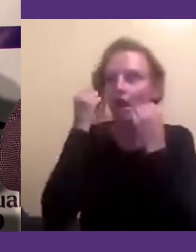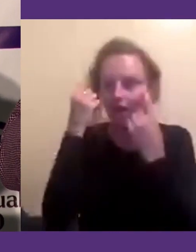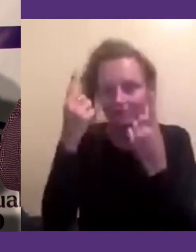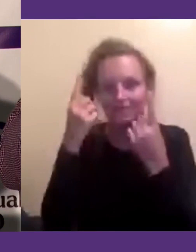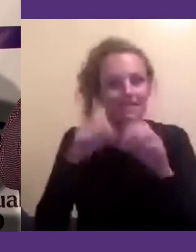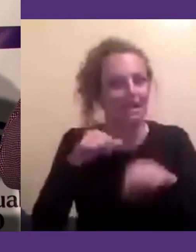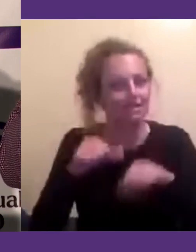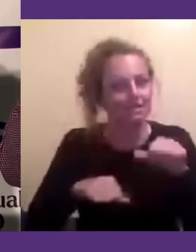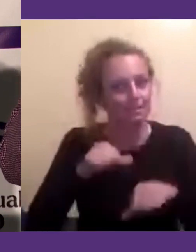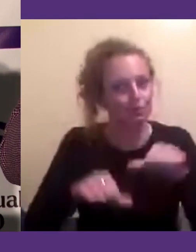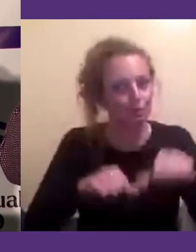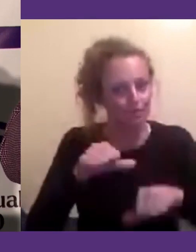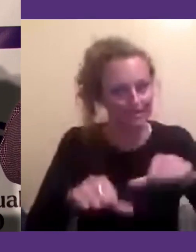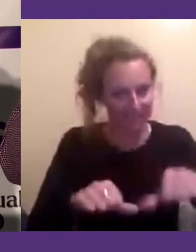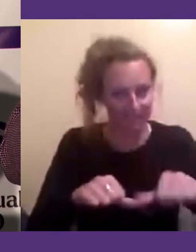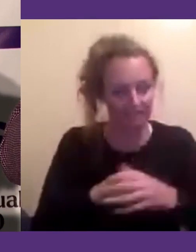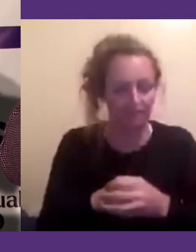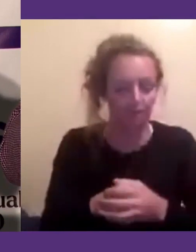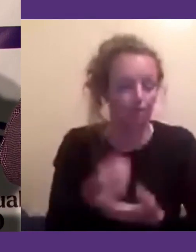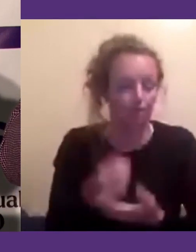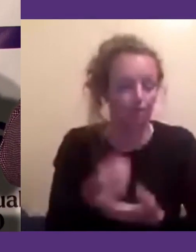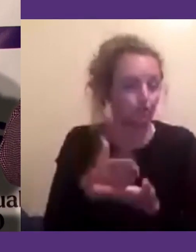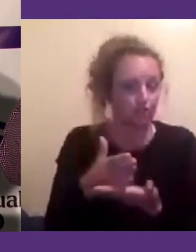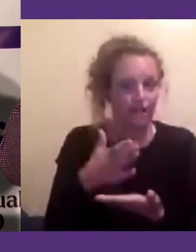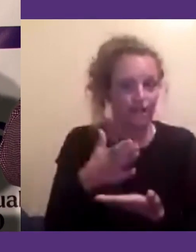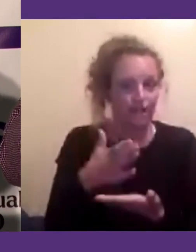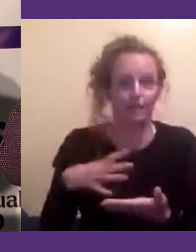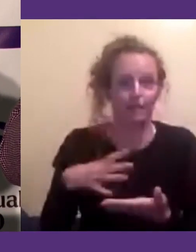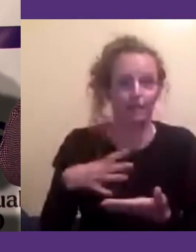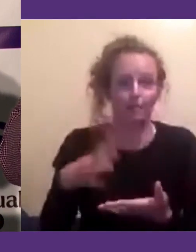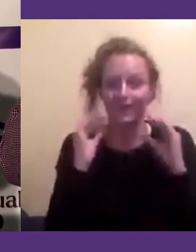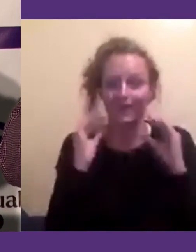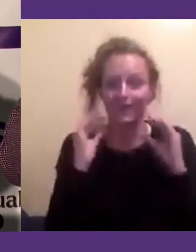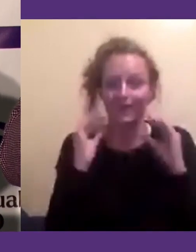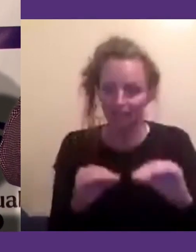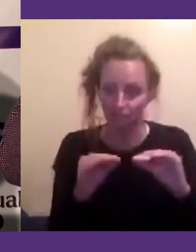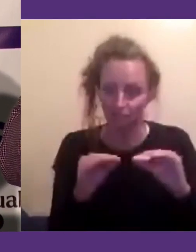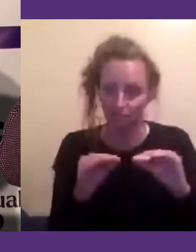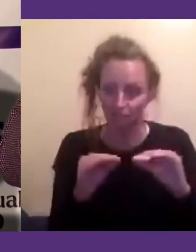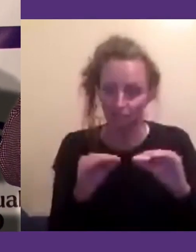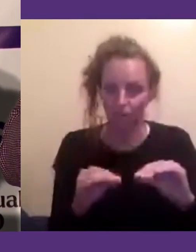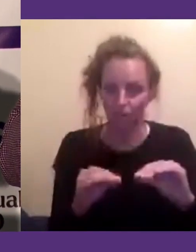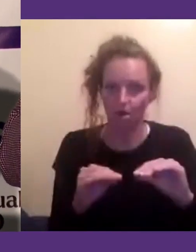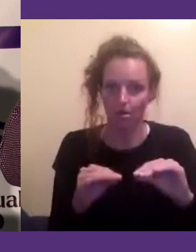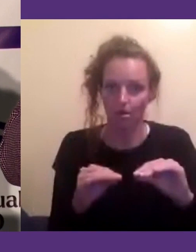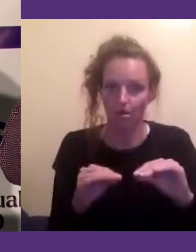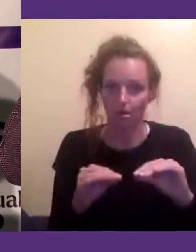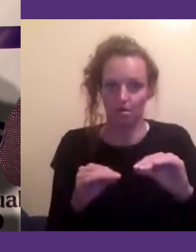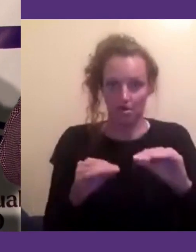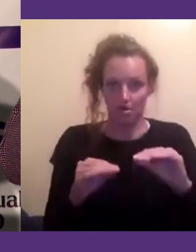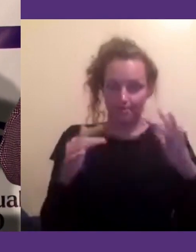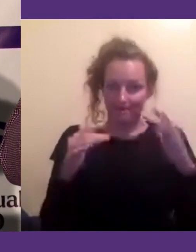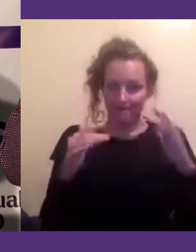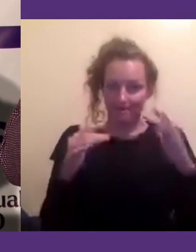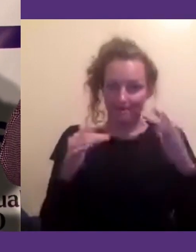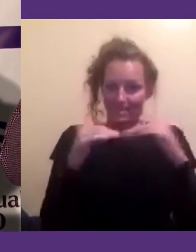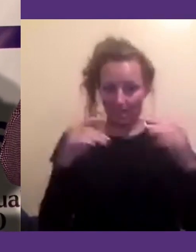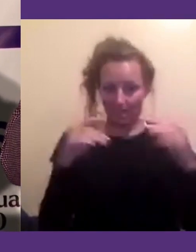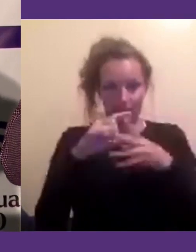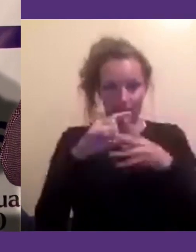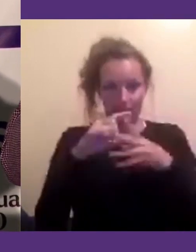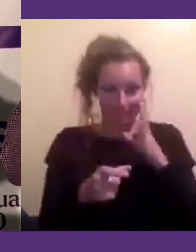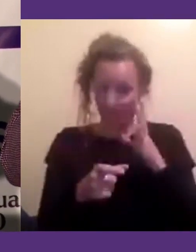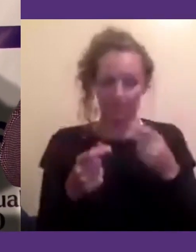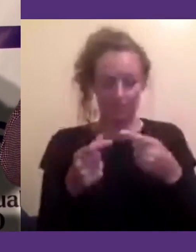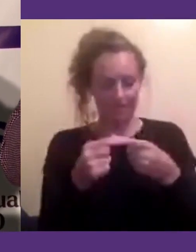around disability that comes from all aspects of life, that we just need to have that kind of hive mind, help everyone to